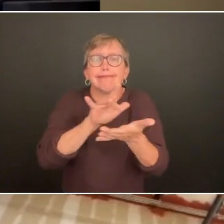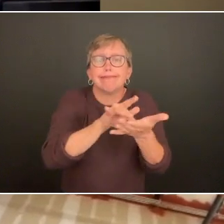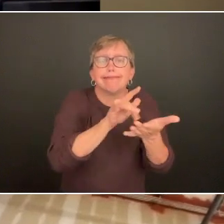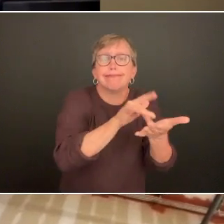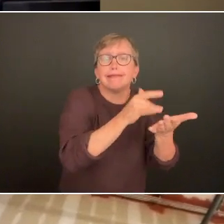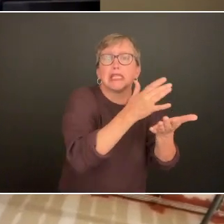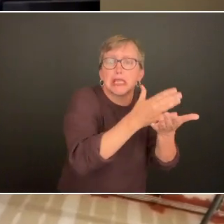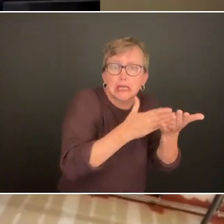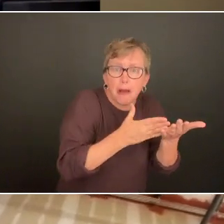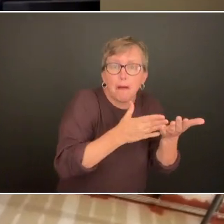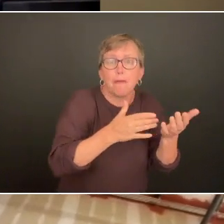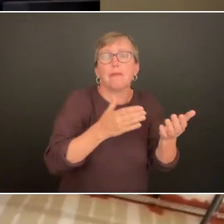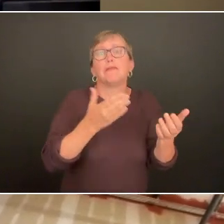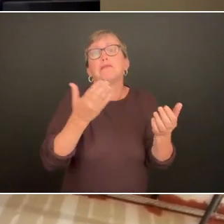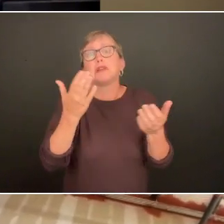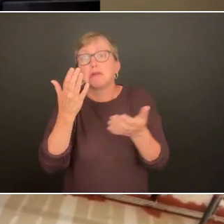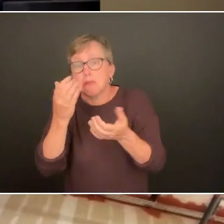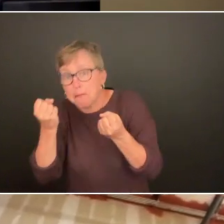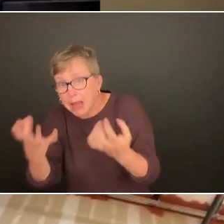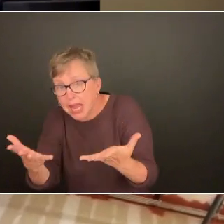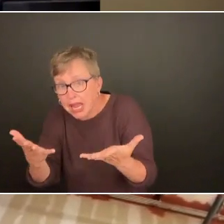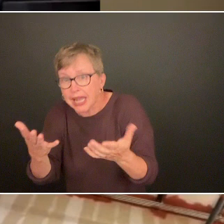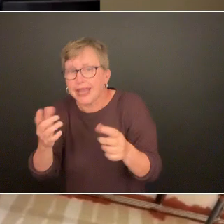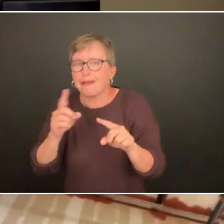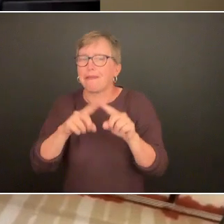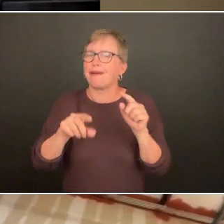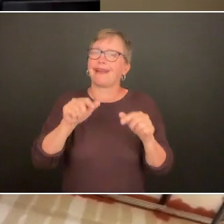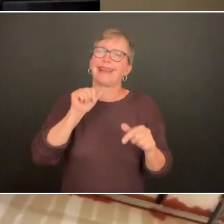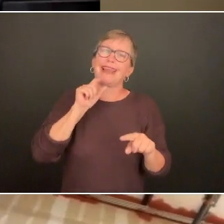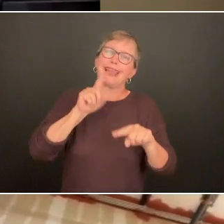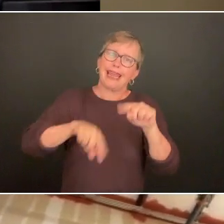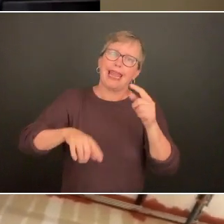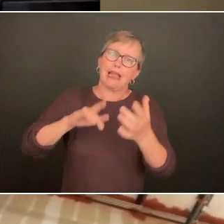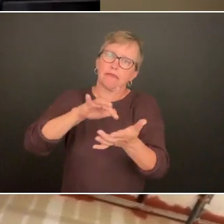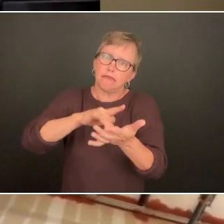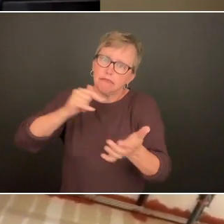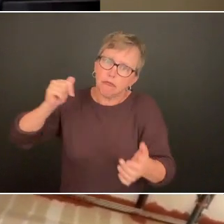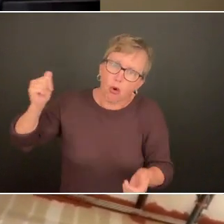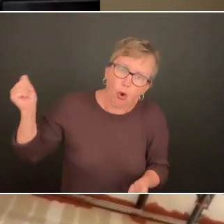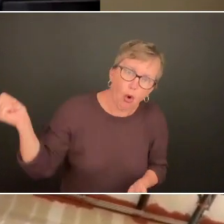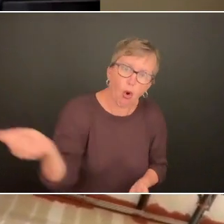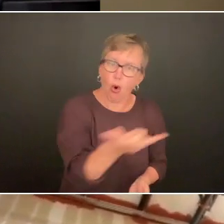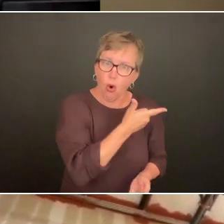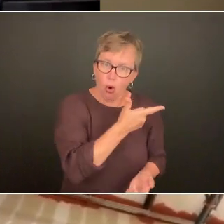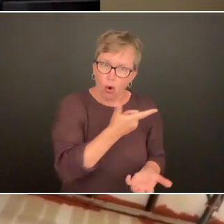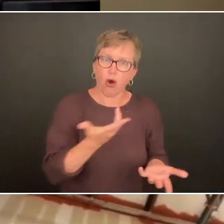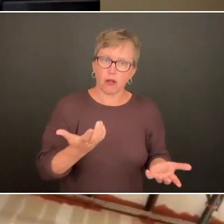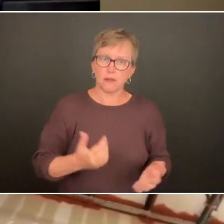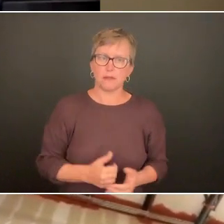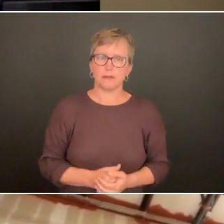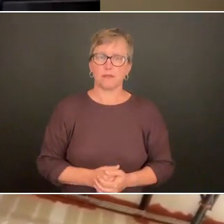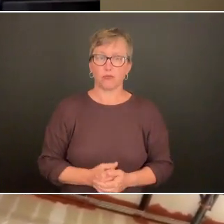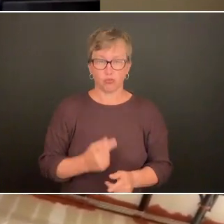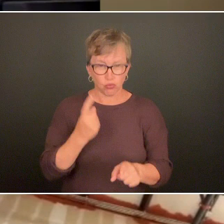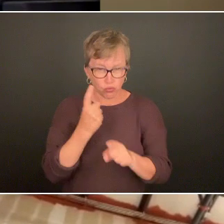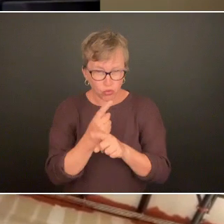just about the intercourse. It's not just about the organ. It's a lot of different little parts. And